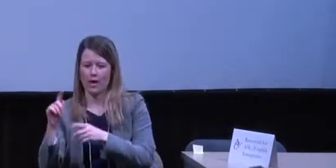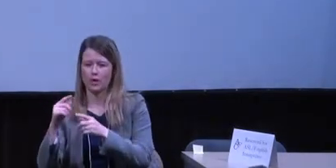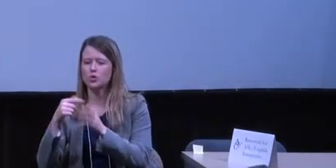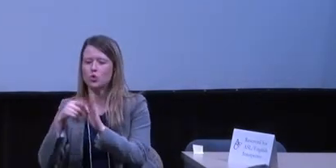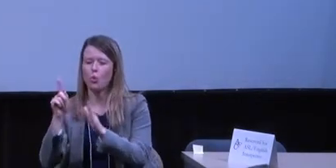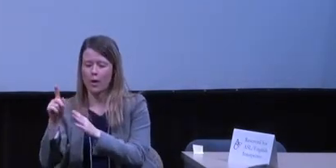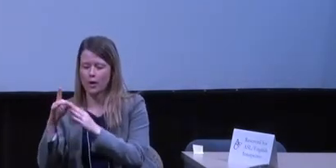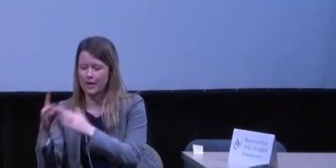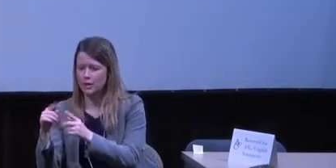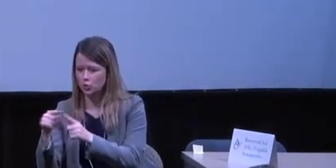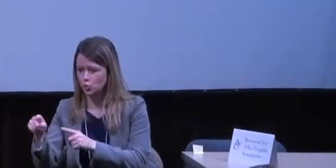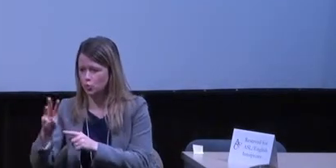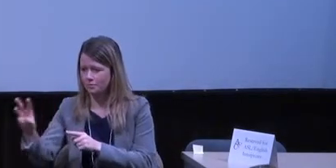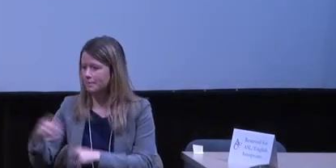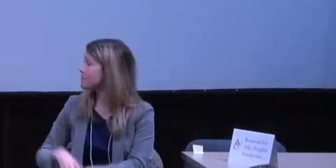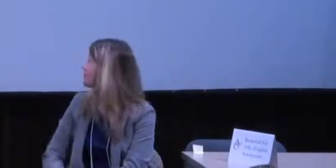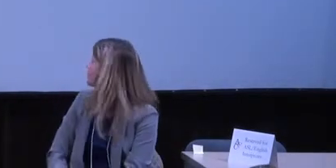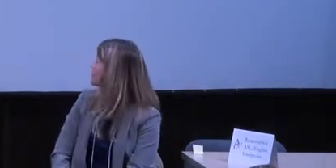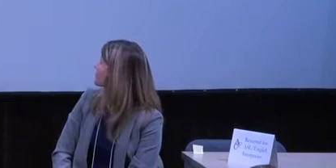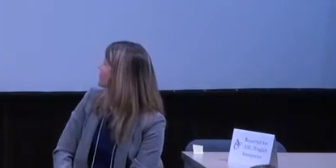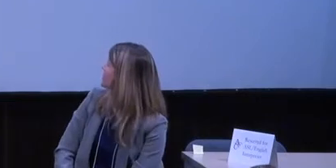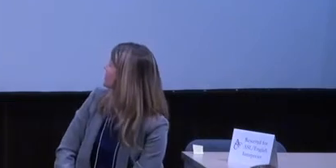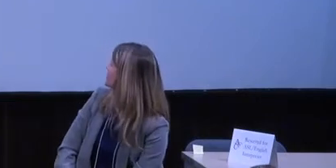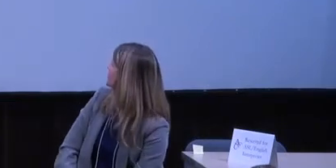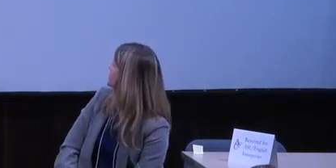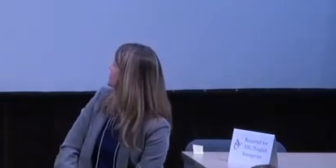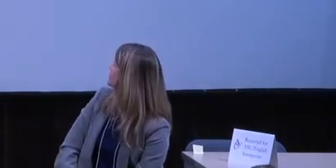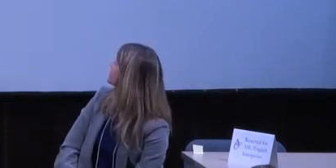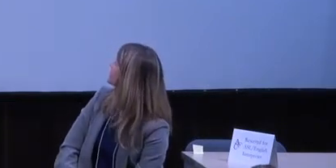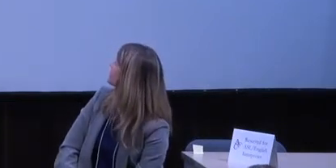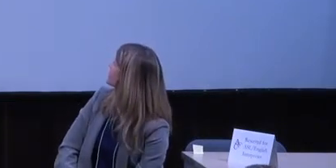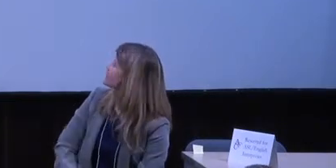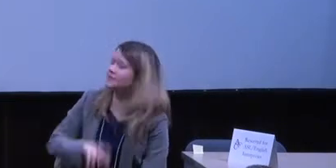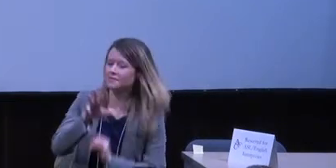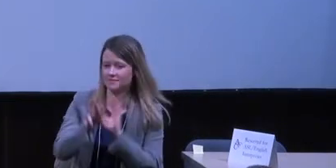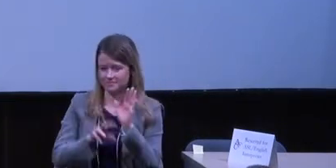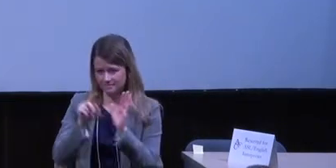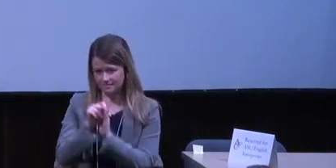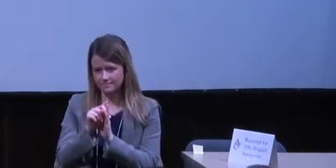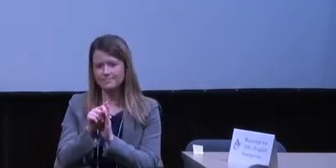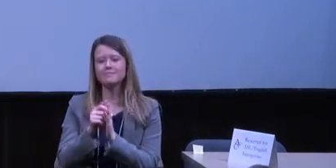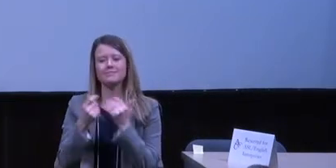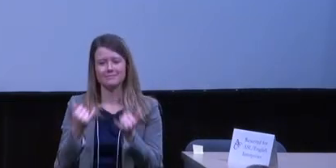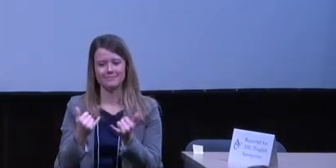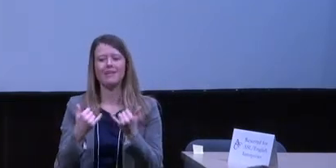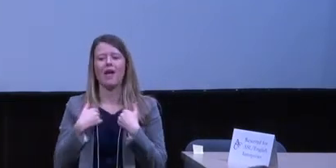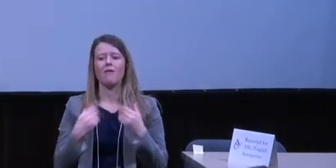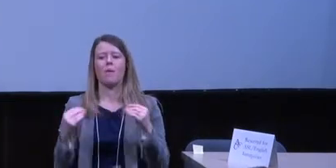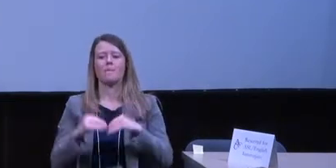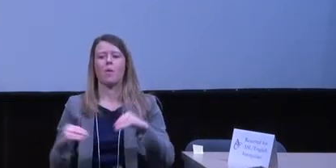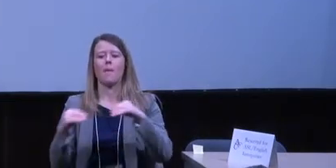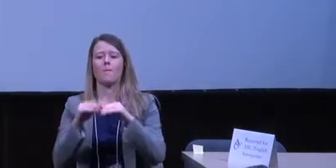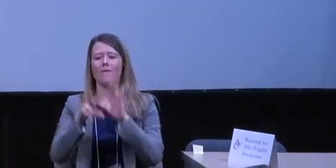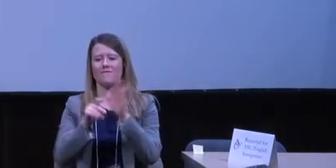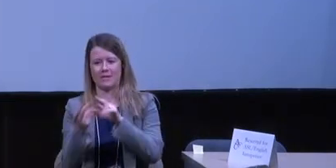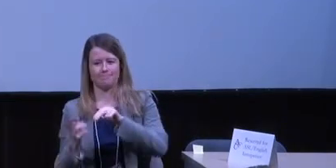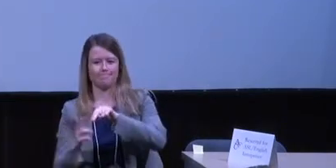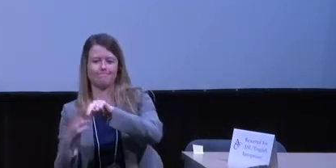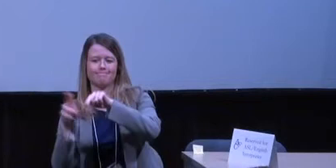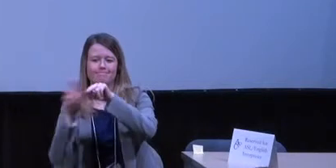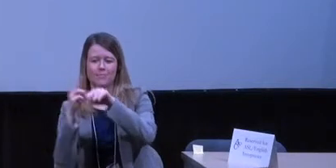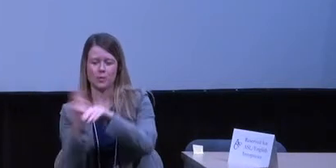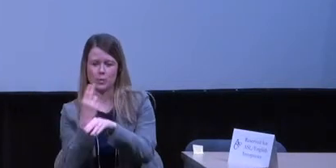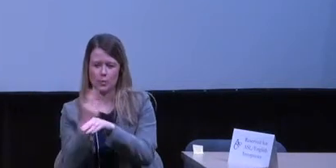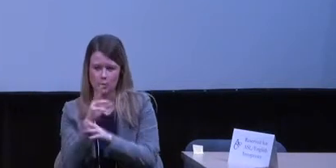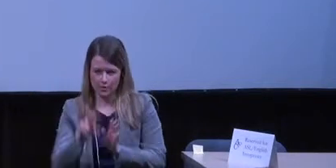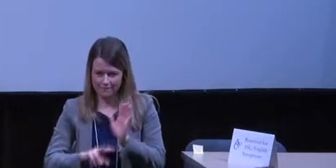Videos. We're seeing more and more content being provided to students through videos. So, these are some